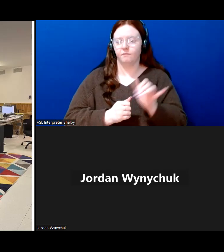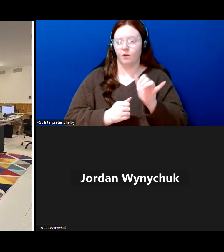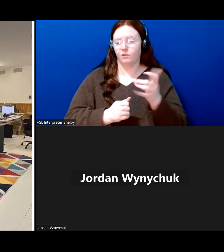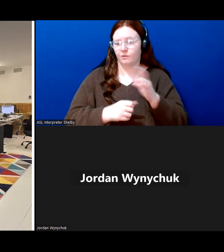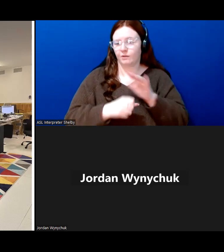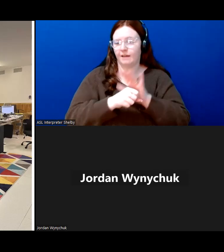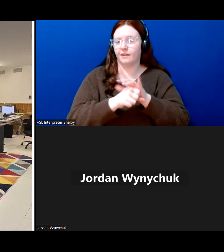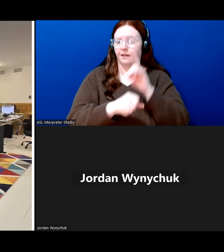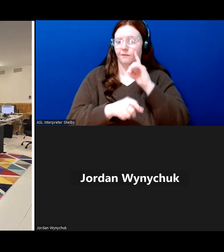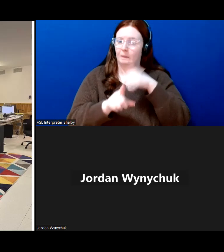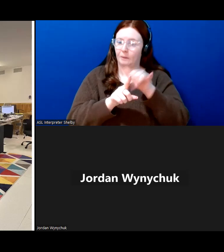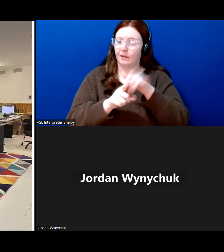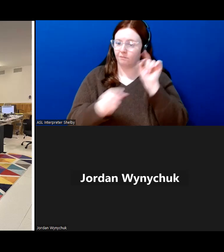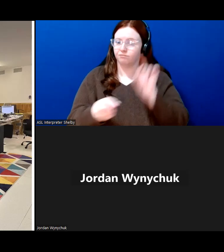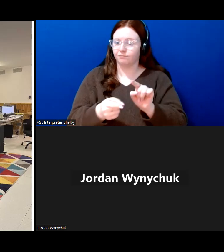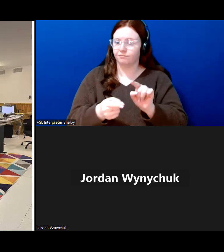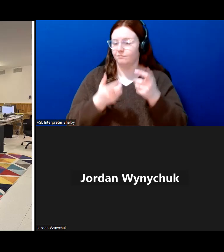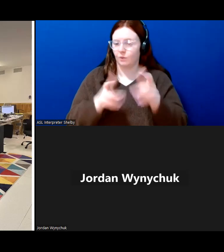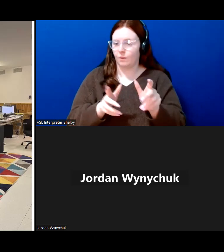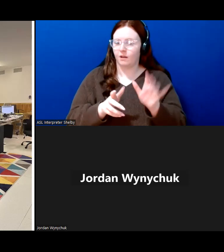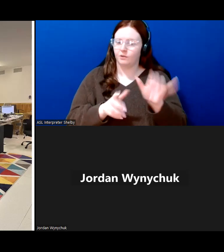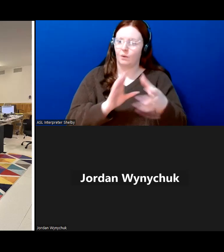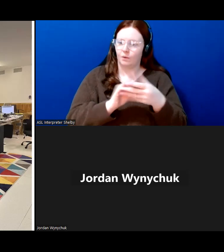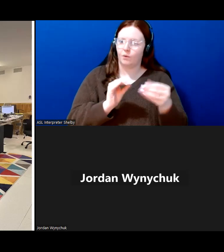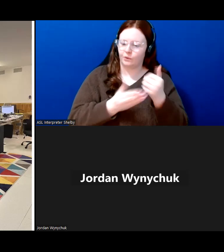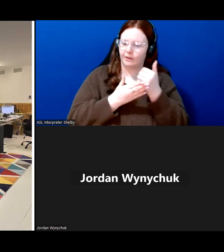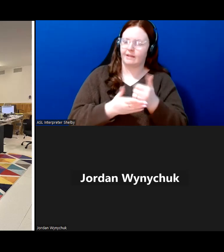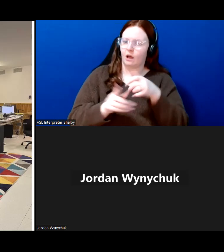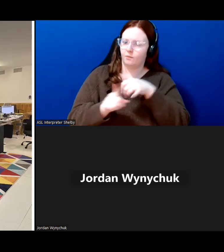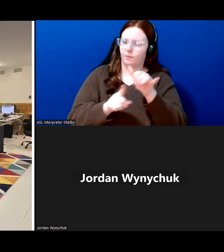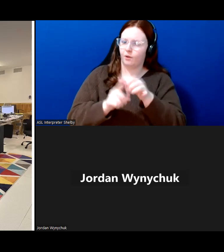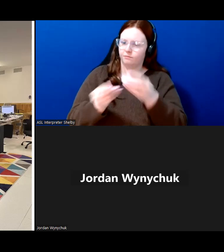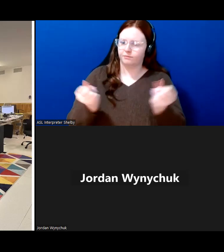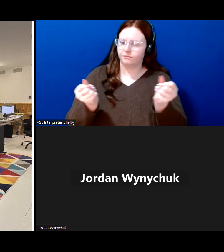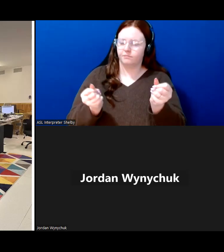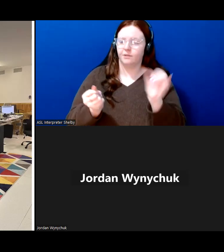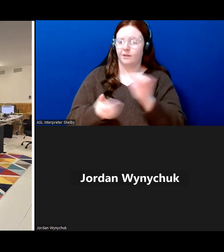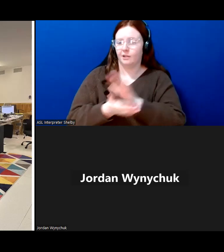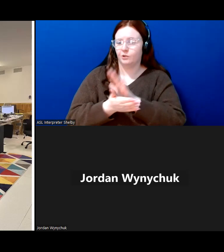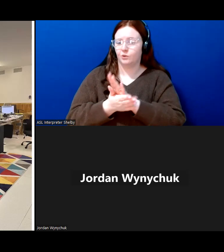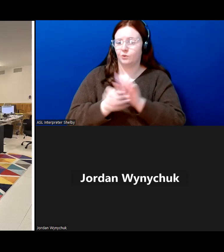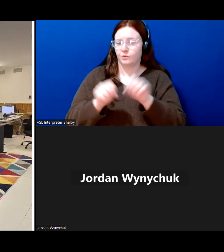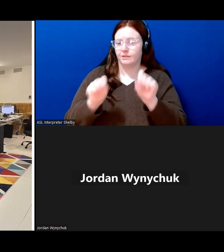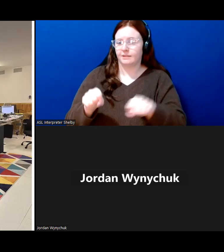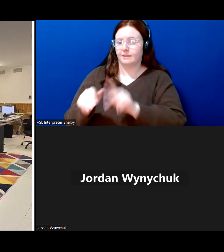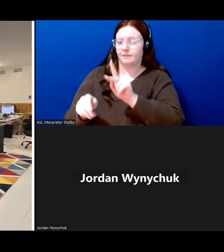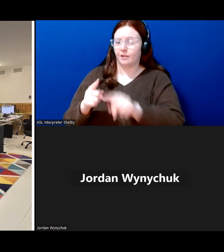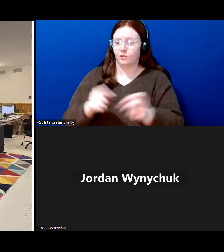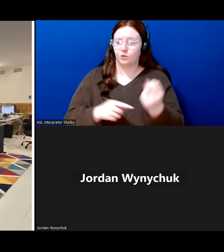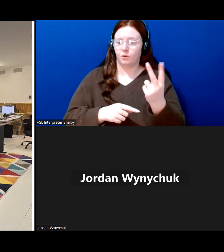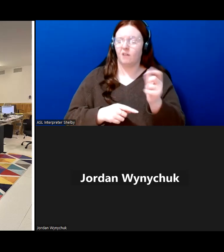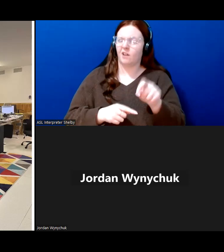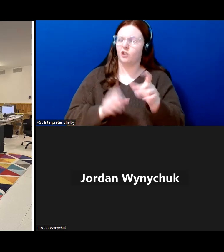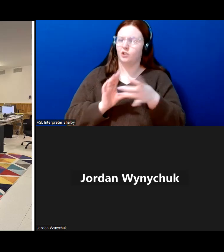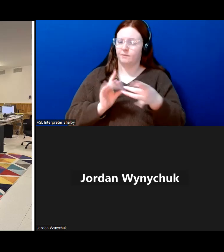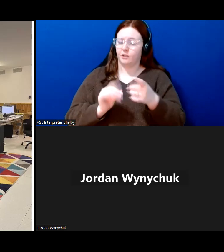is really important in the K-12 system. I should mention that when I have